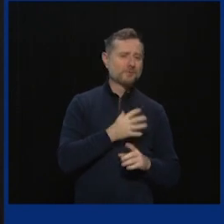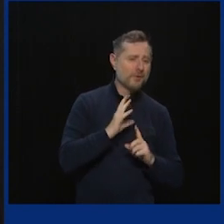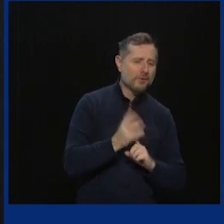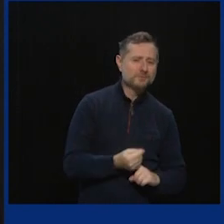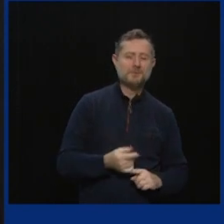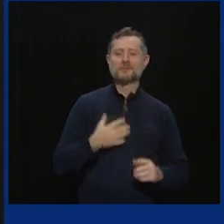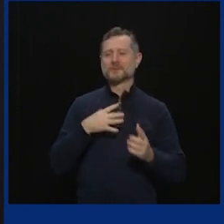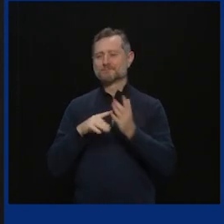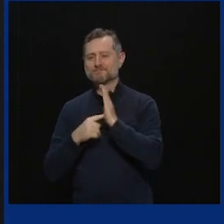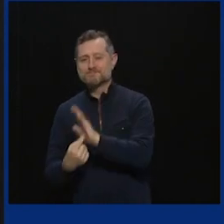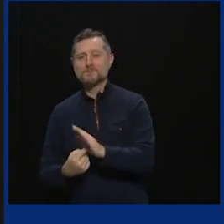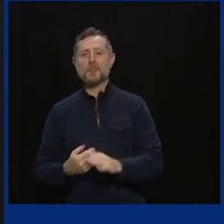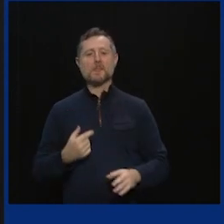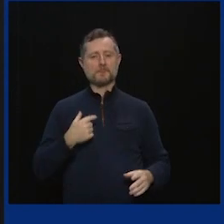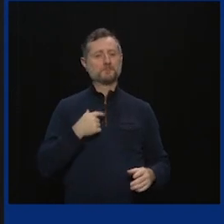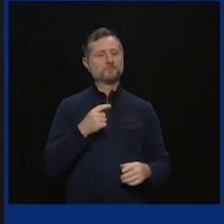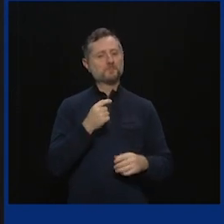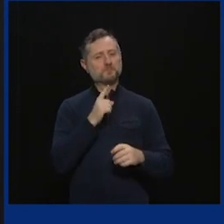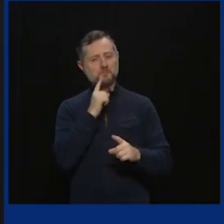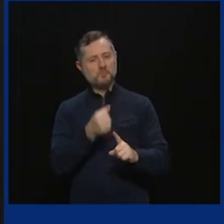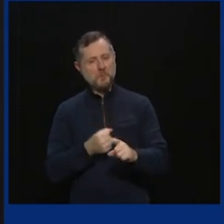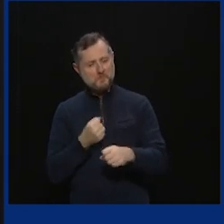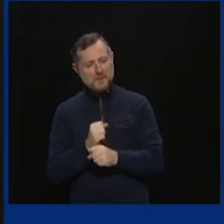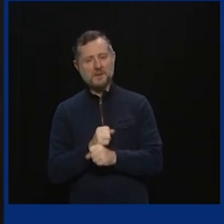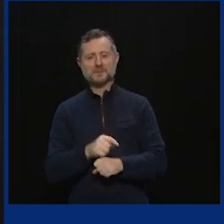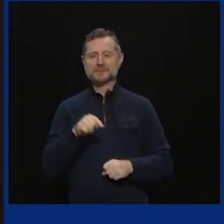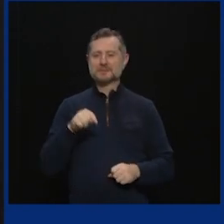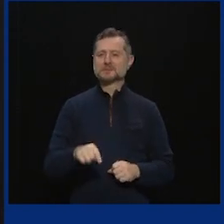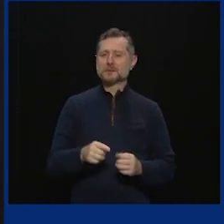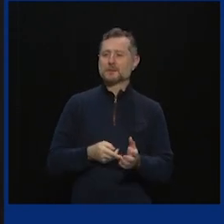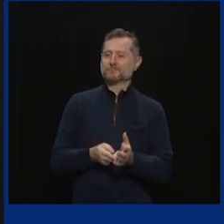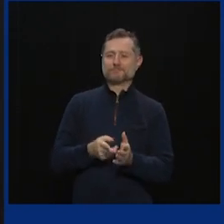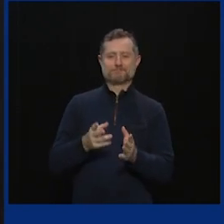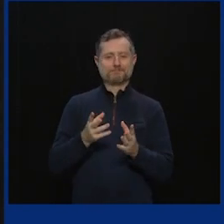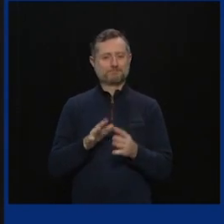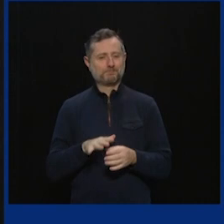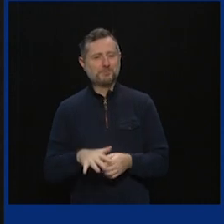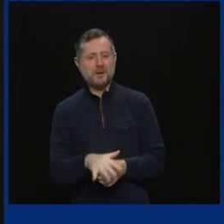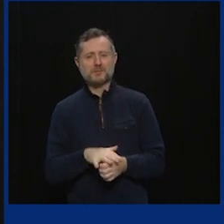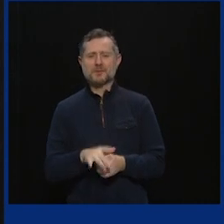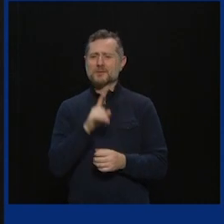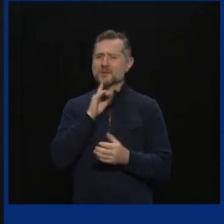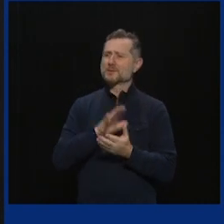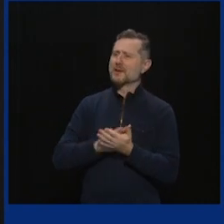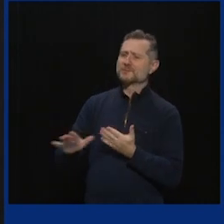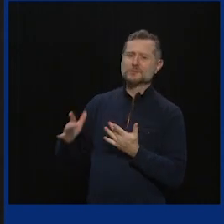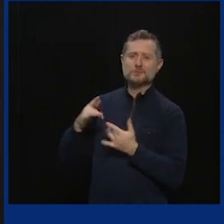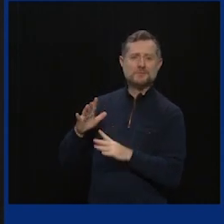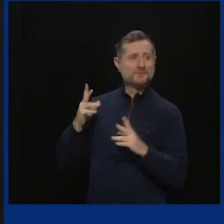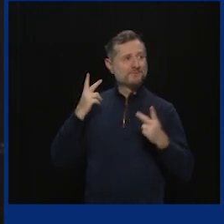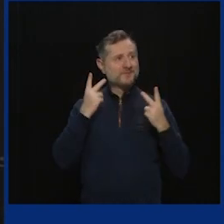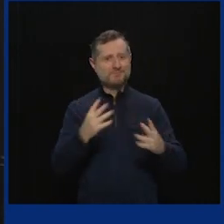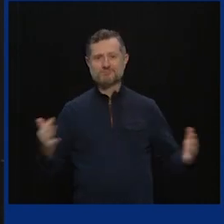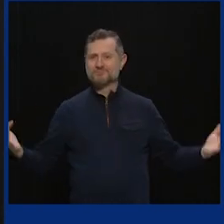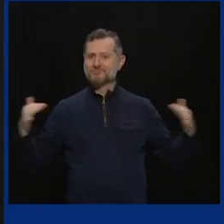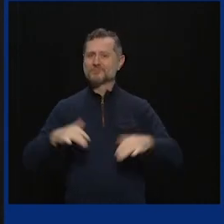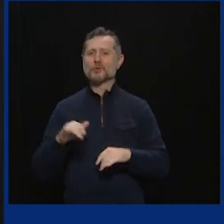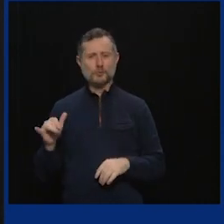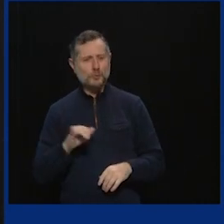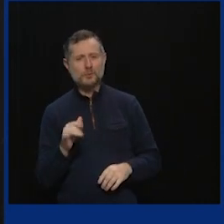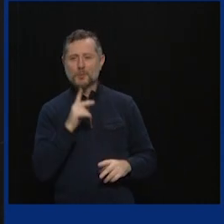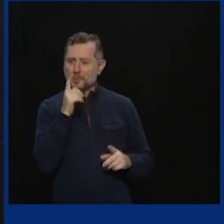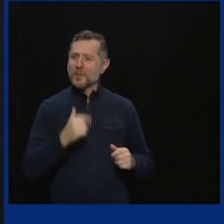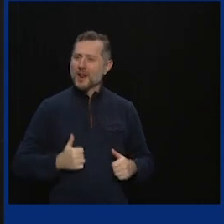make this an authentic place that is not just good for tourists, but also good for all the residents. And so we are excited,